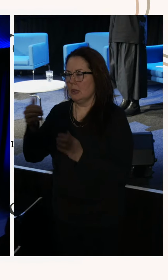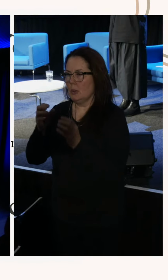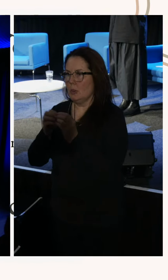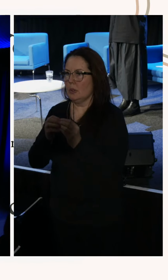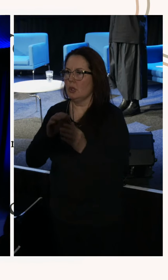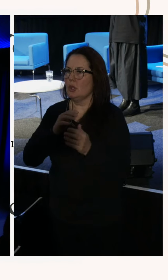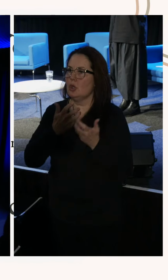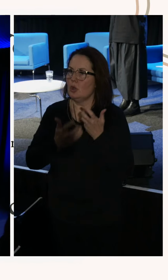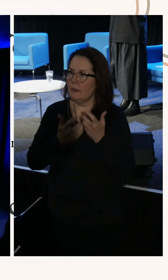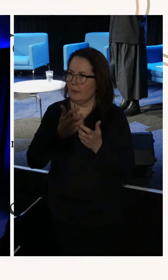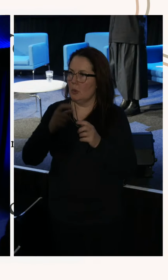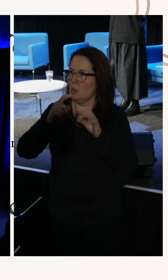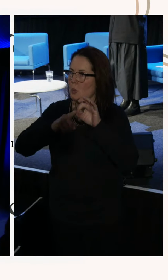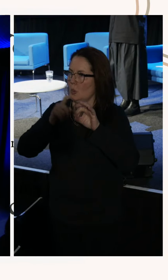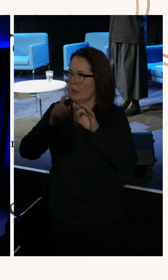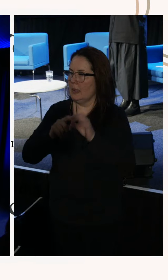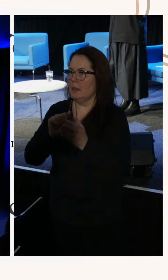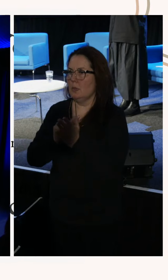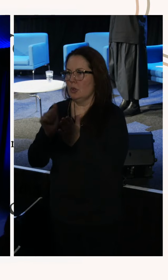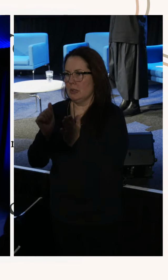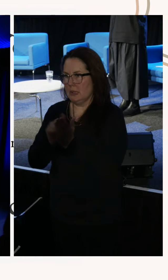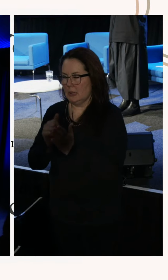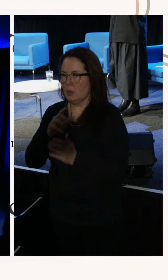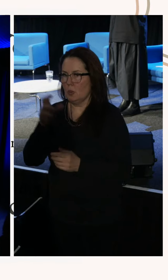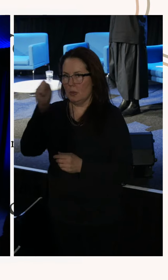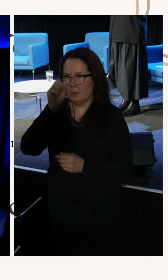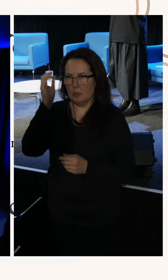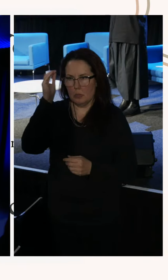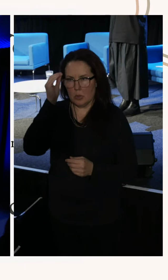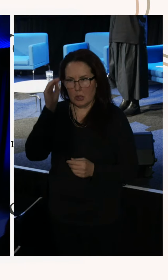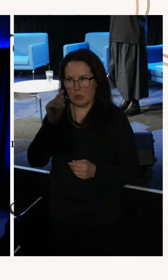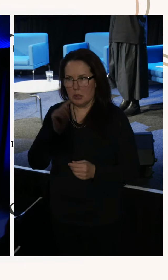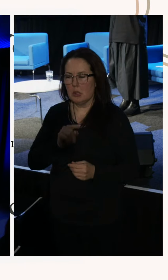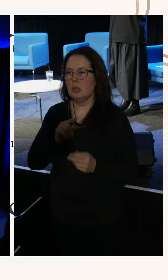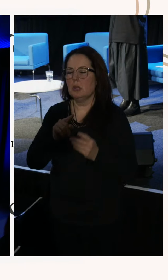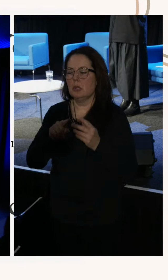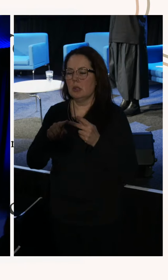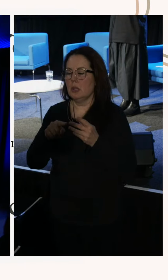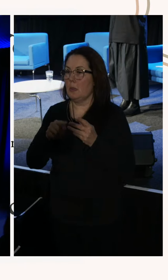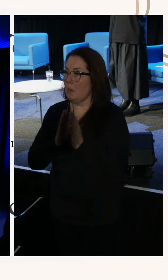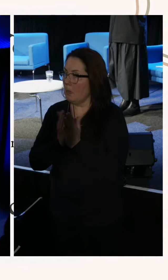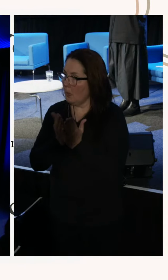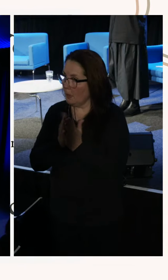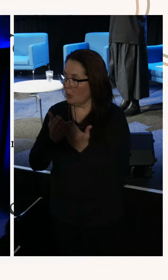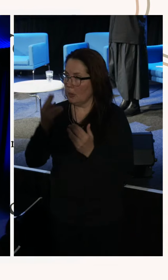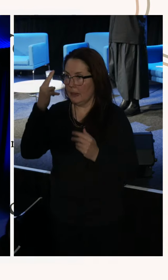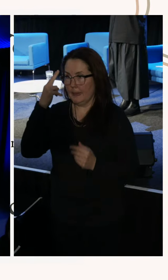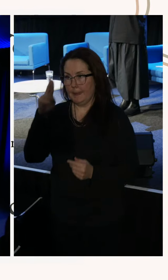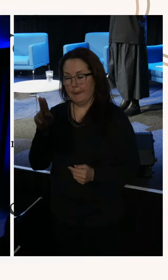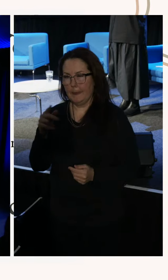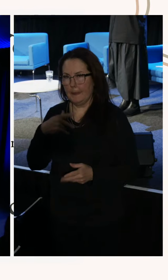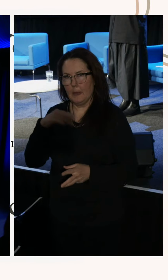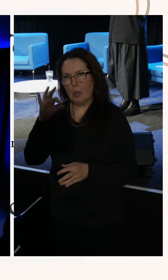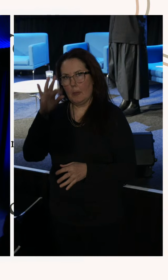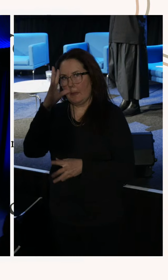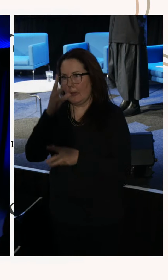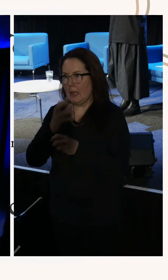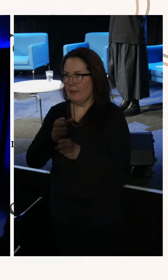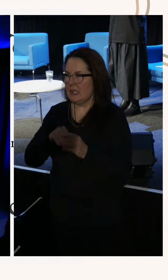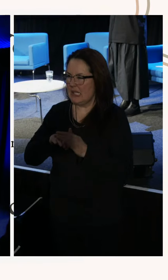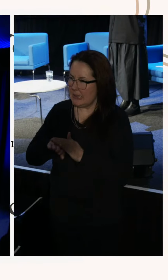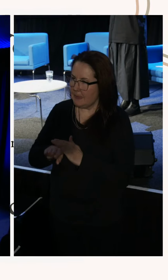He was a winner of the David Yeena Prize. And that the book is called, I don't believe it's still in